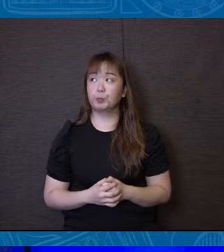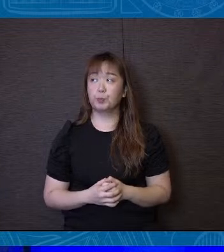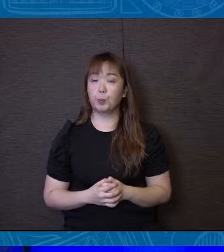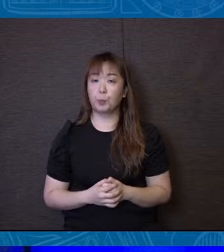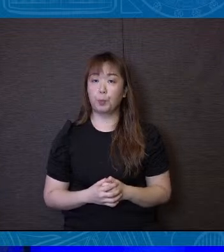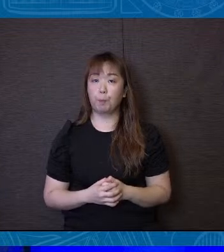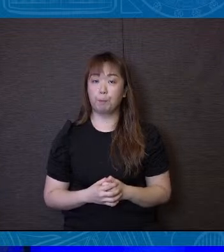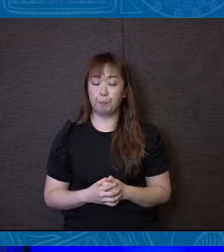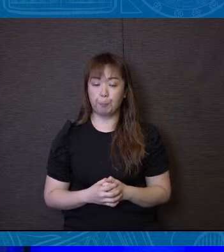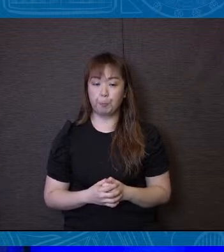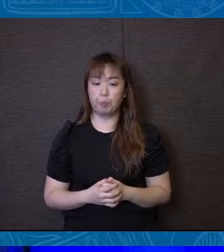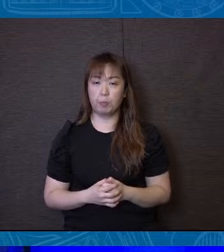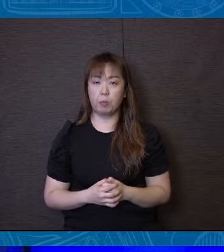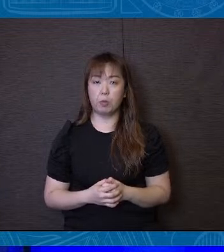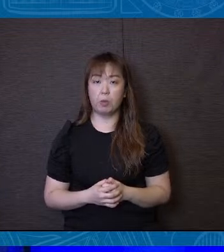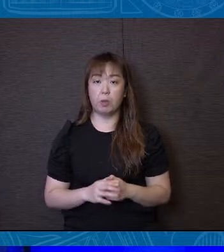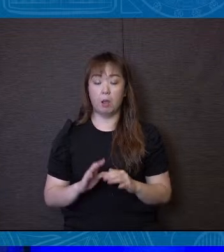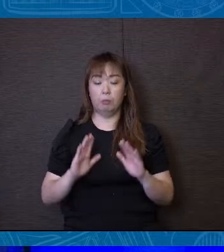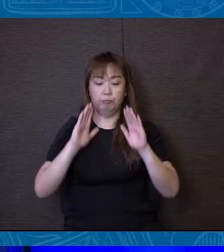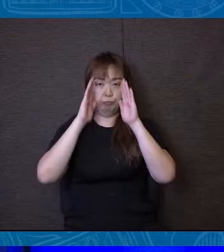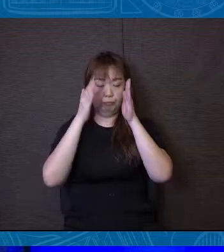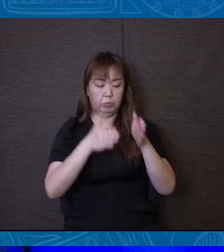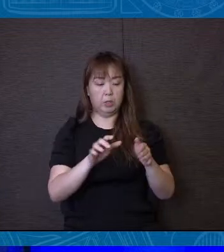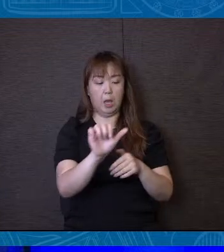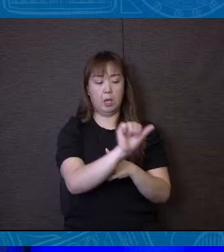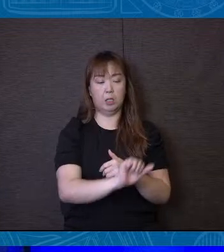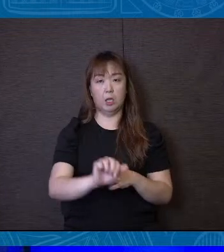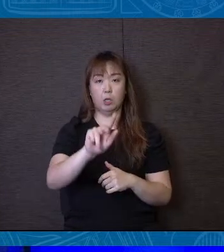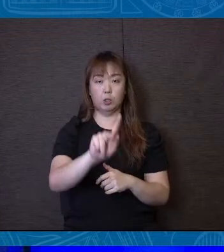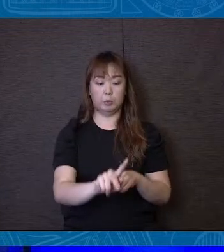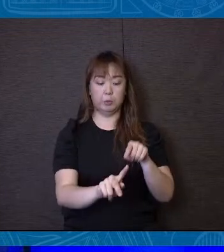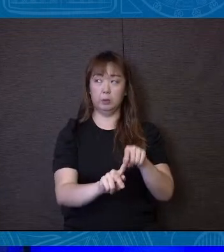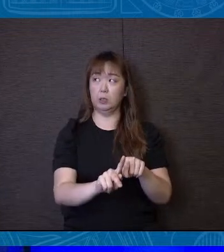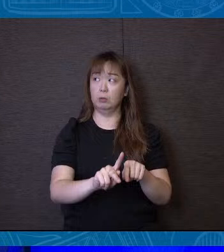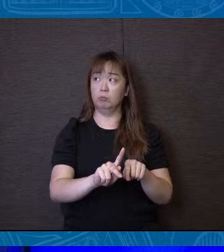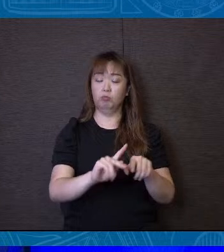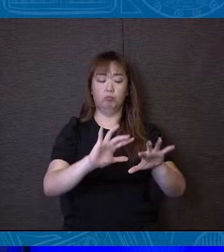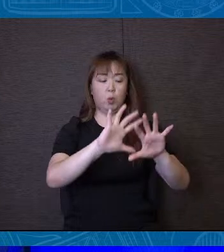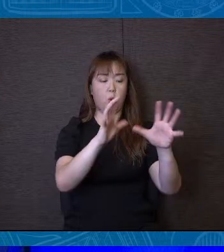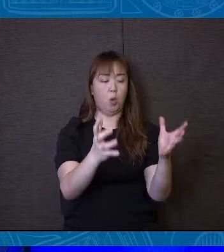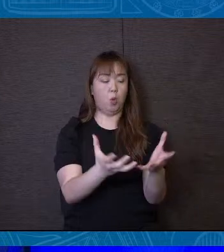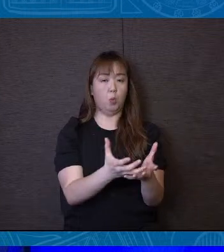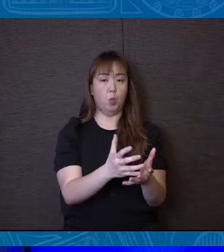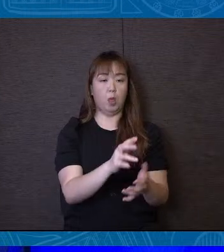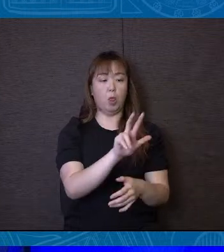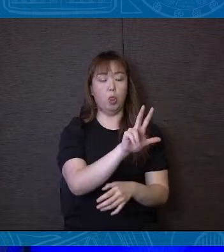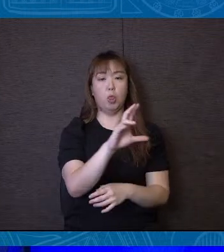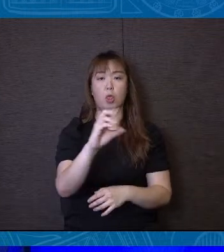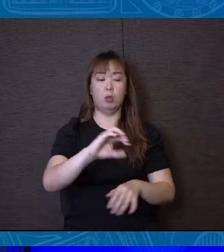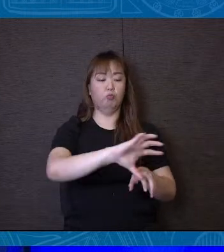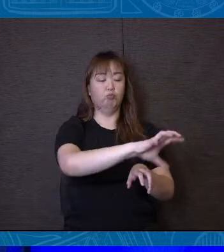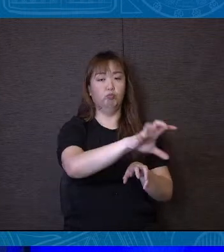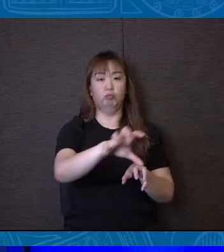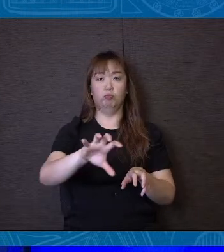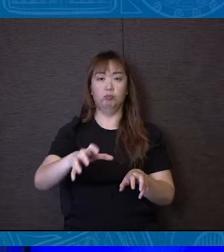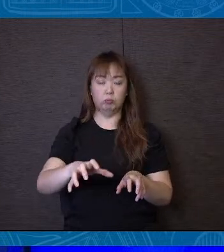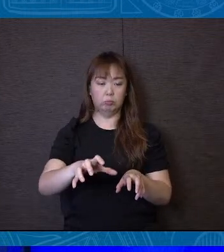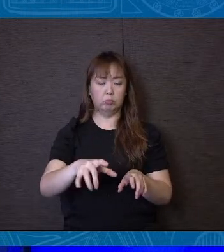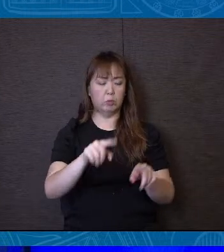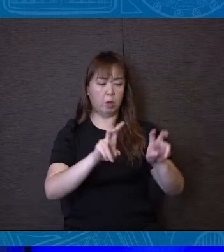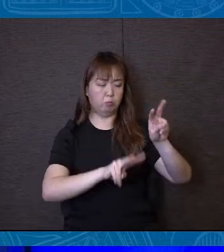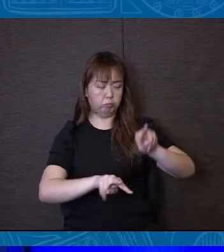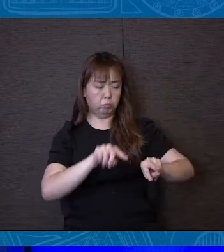Going into Asia Pacific specifically, there were around the world there were 30 countries that were evaluated as high-risk